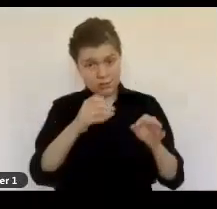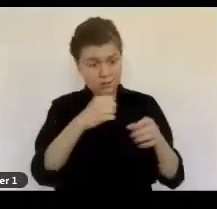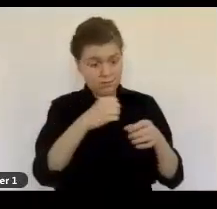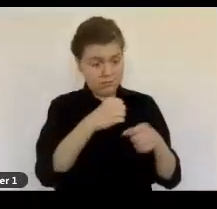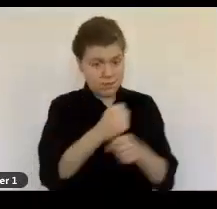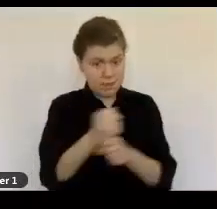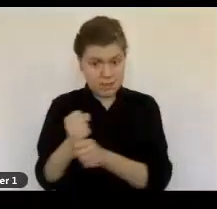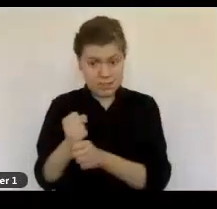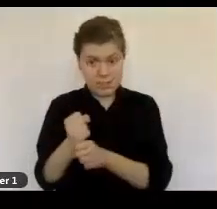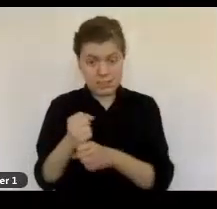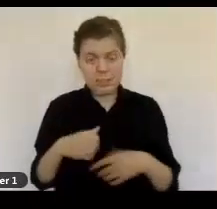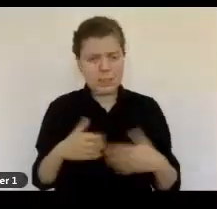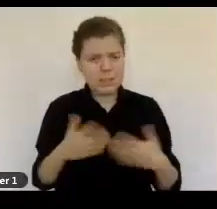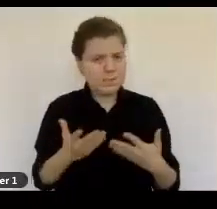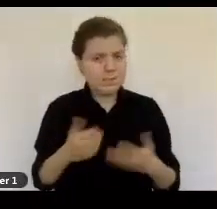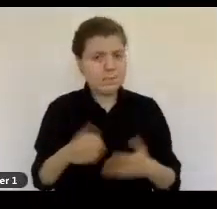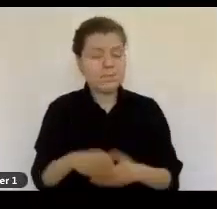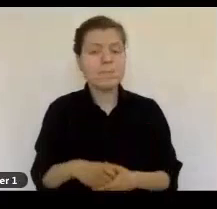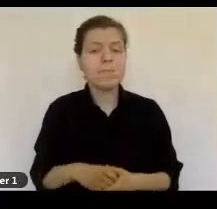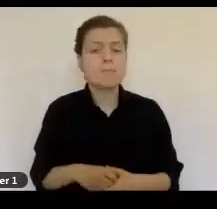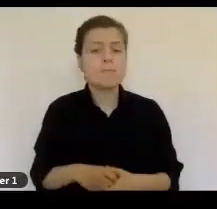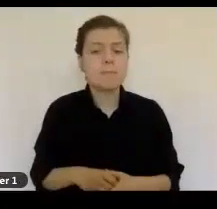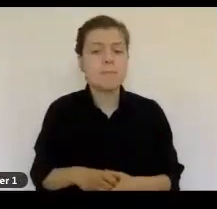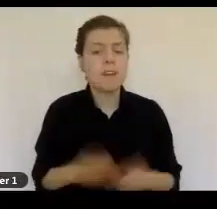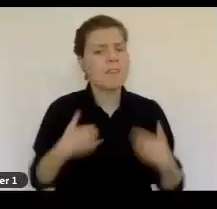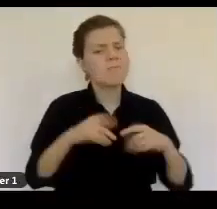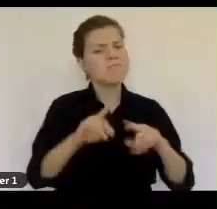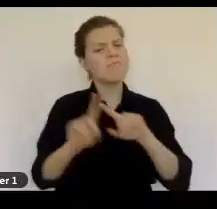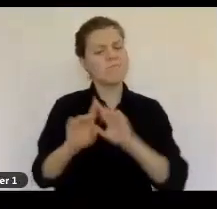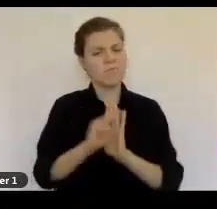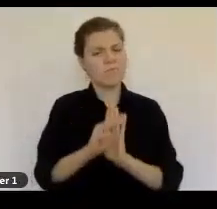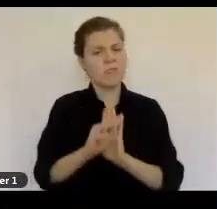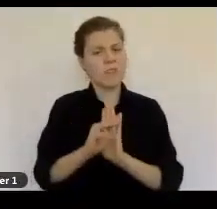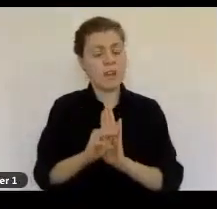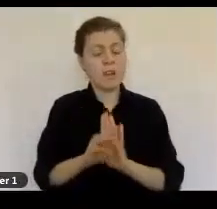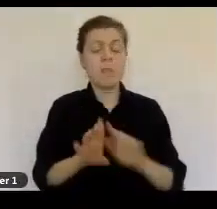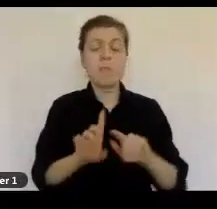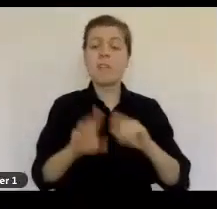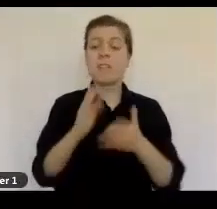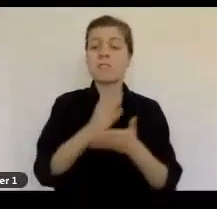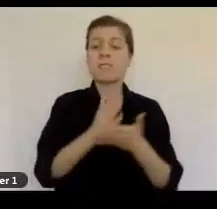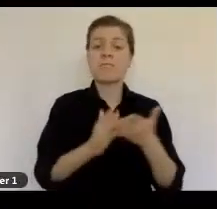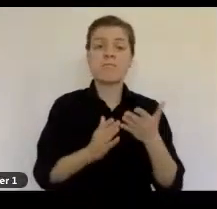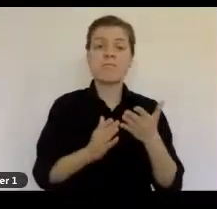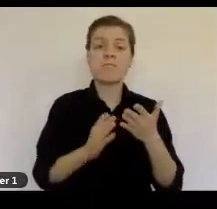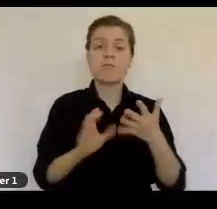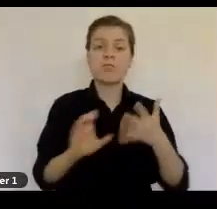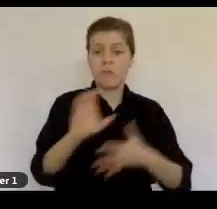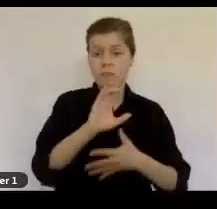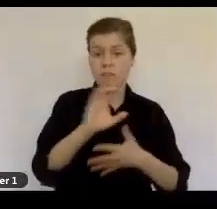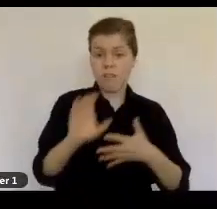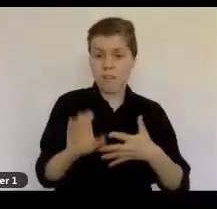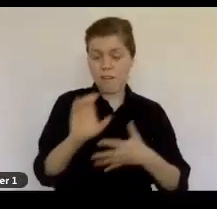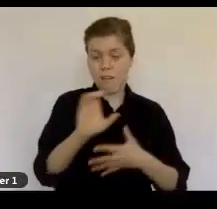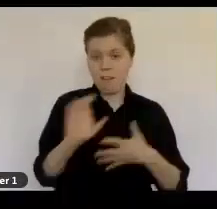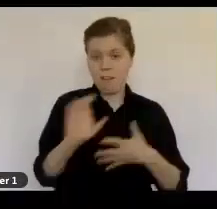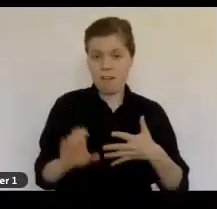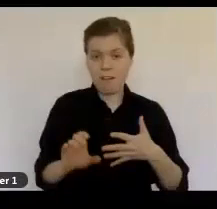that are proposed within triage frameworks or triage decision-making models. Some of the